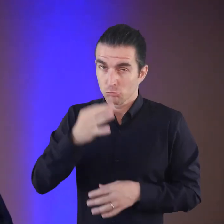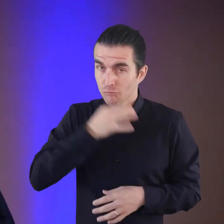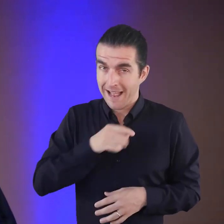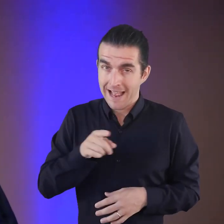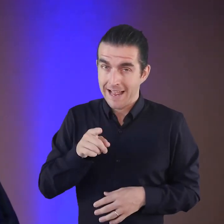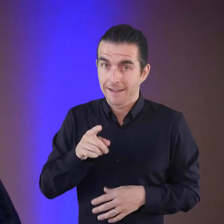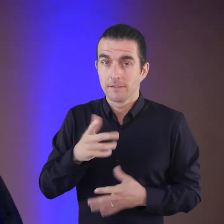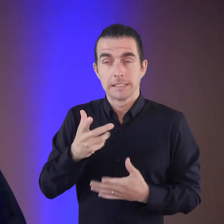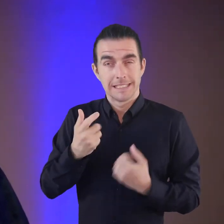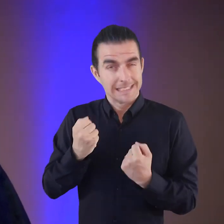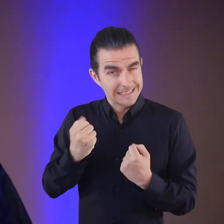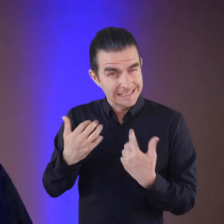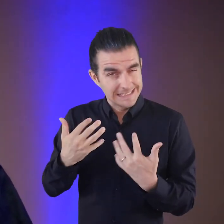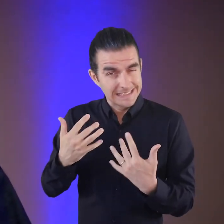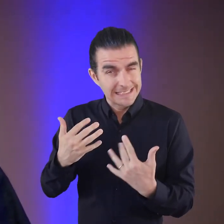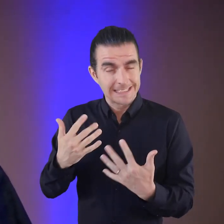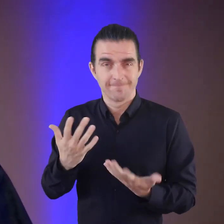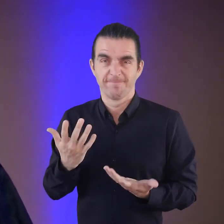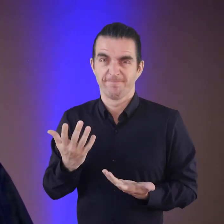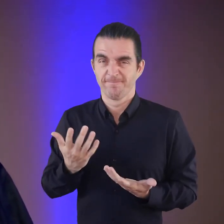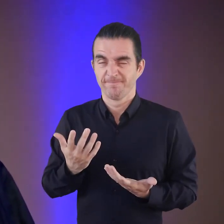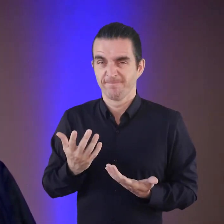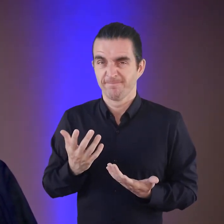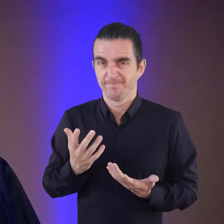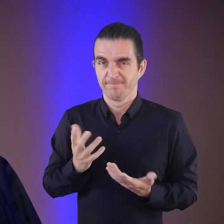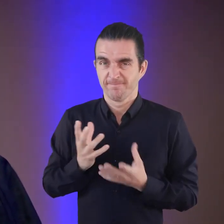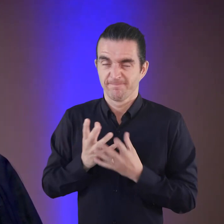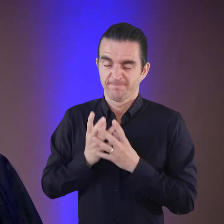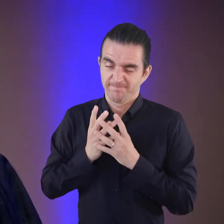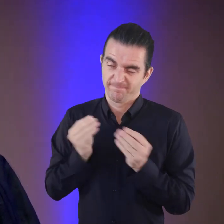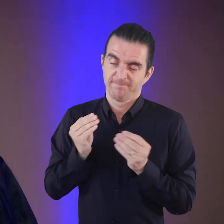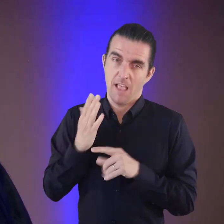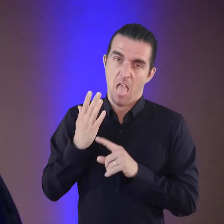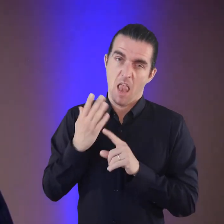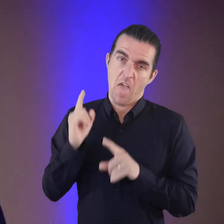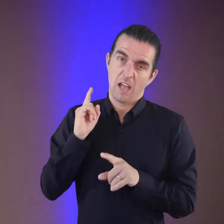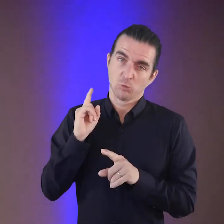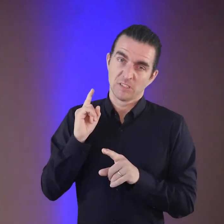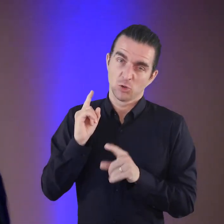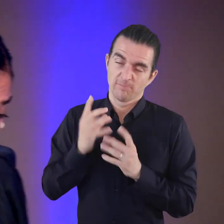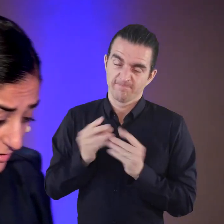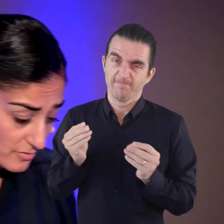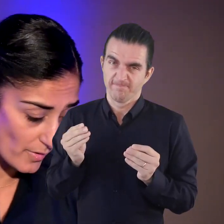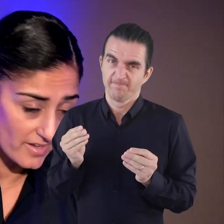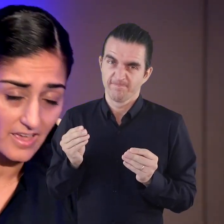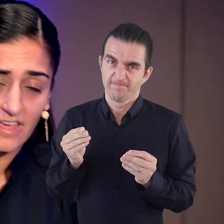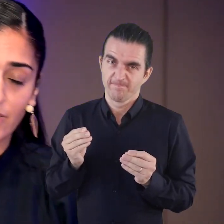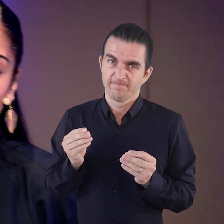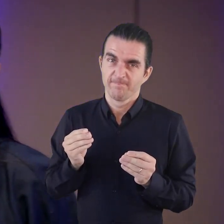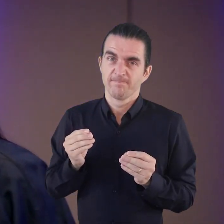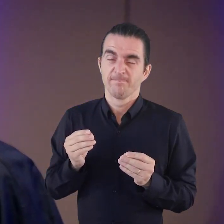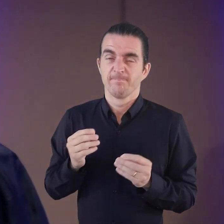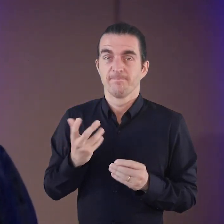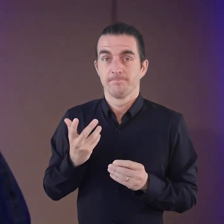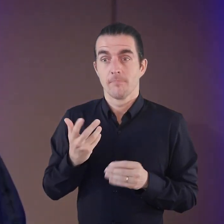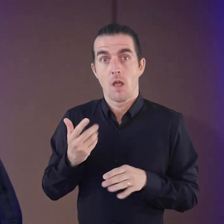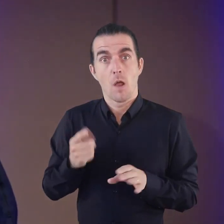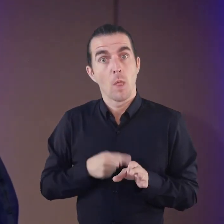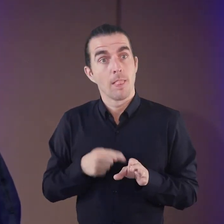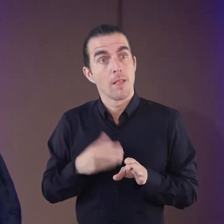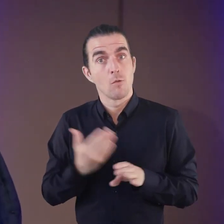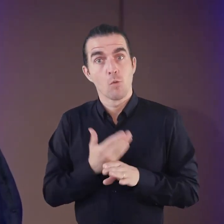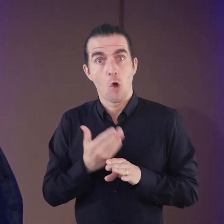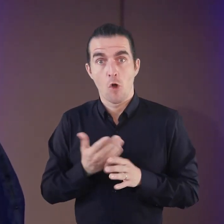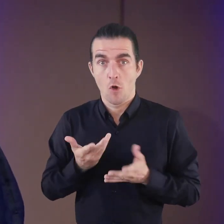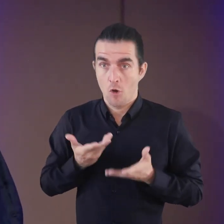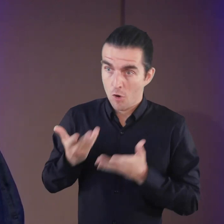end. Last year, he passed away, leaving behind a legacy of youth work that was committed to